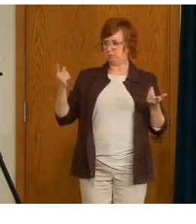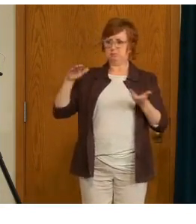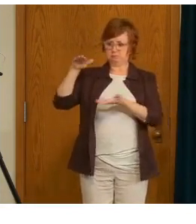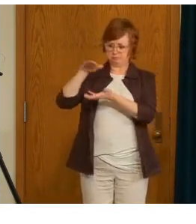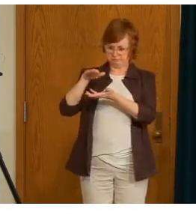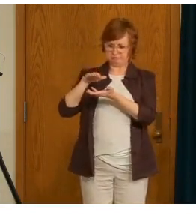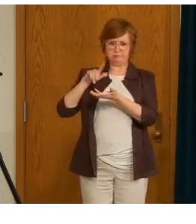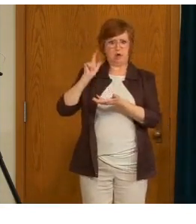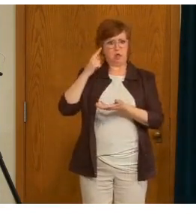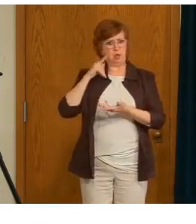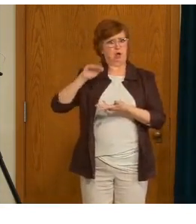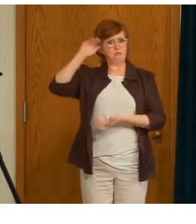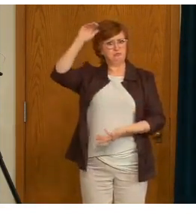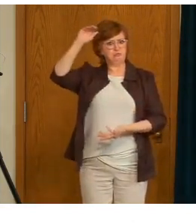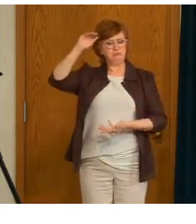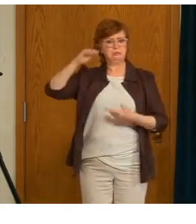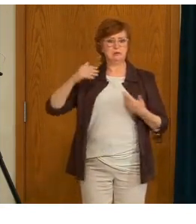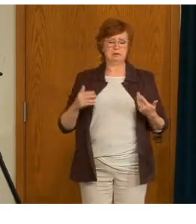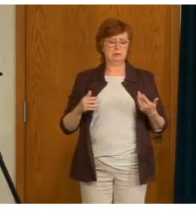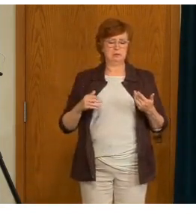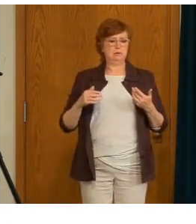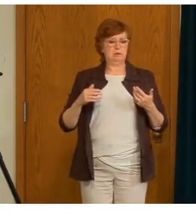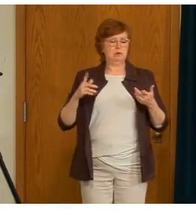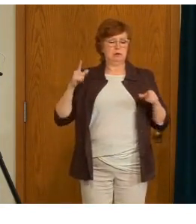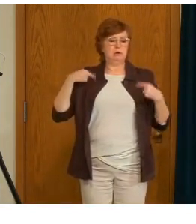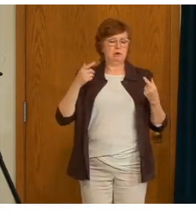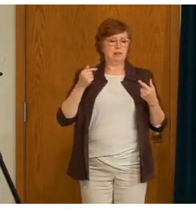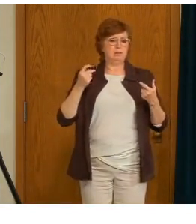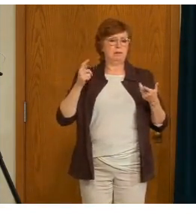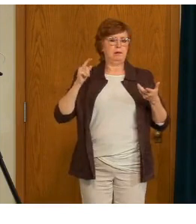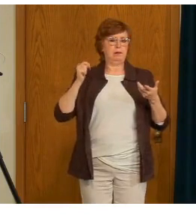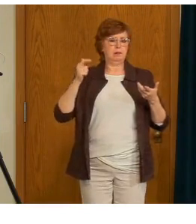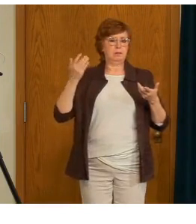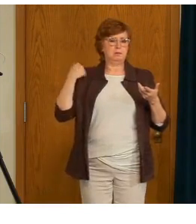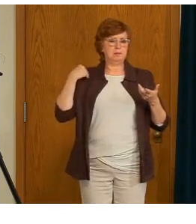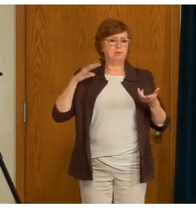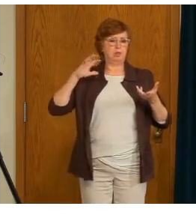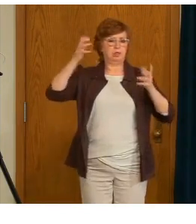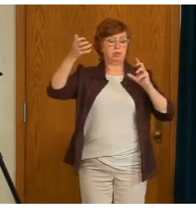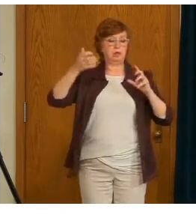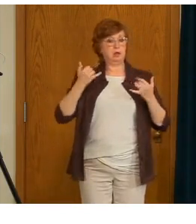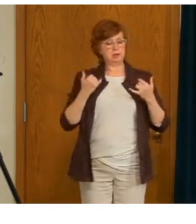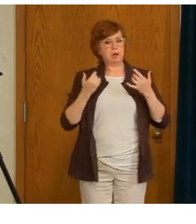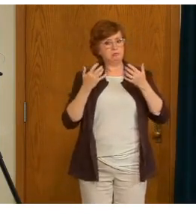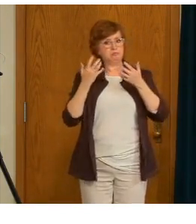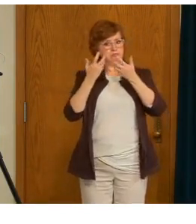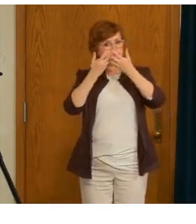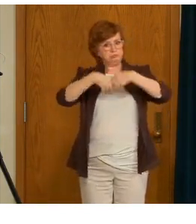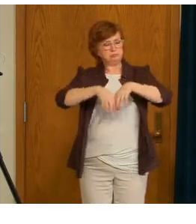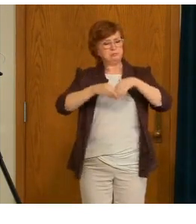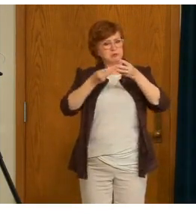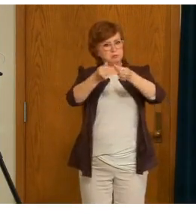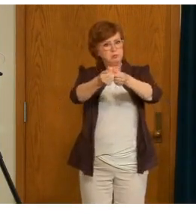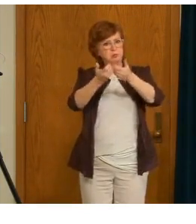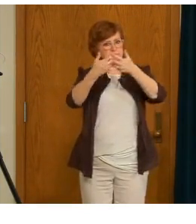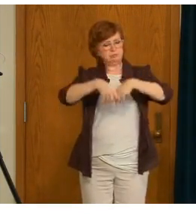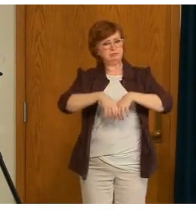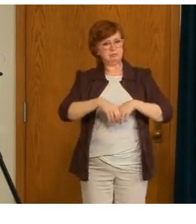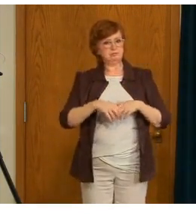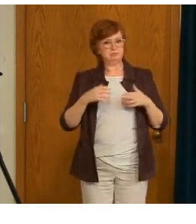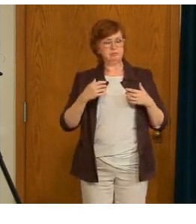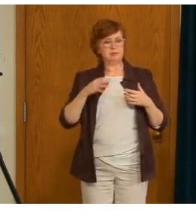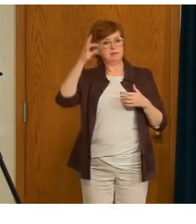And the federal government has worked out and streamlined a lot of the delivery processes. So that's why we're getting more vaccines right now, and they seem to be coming in